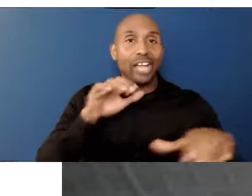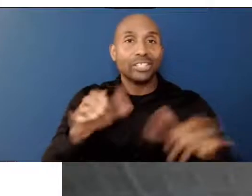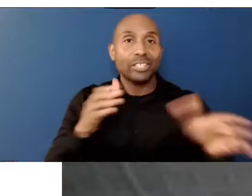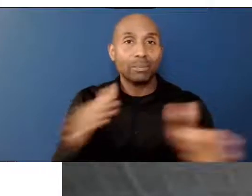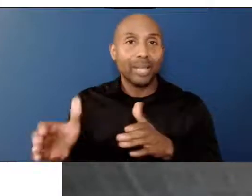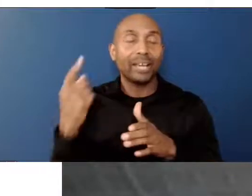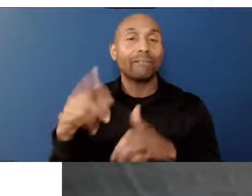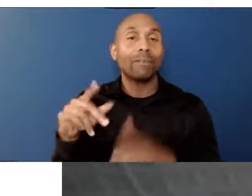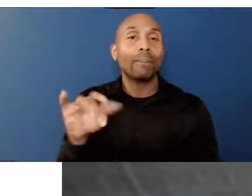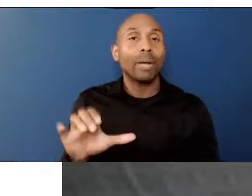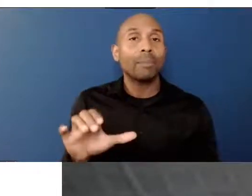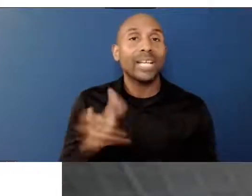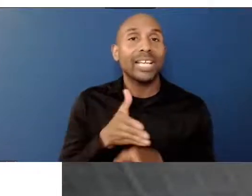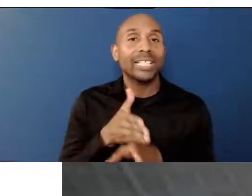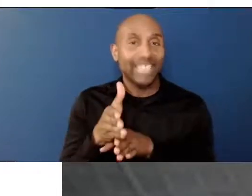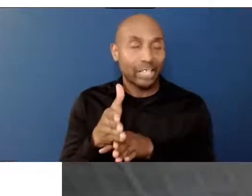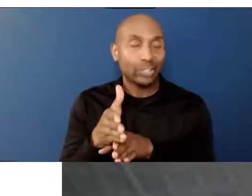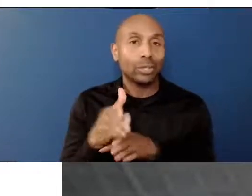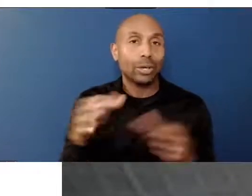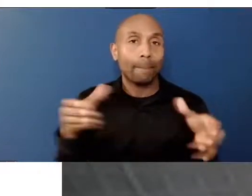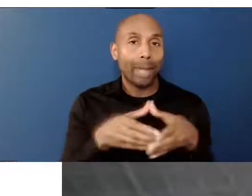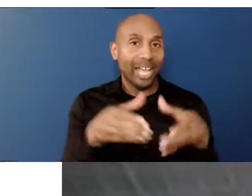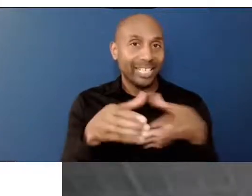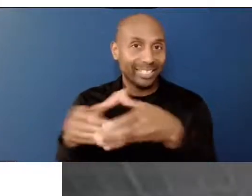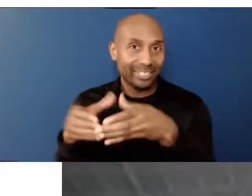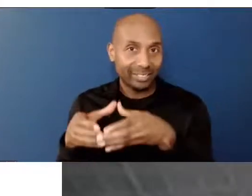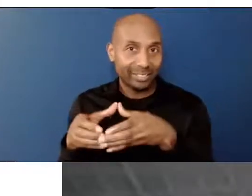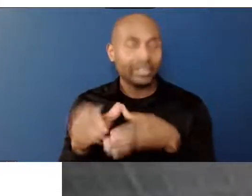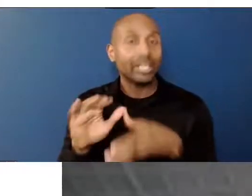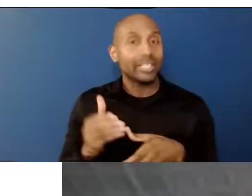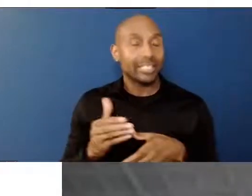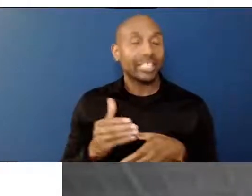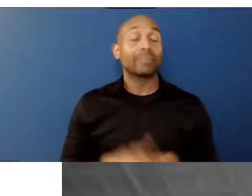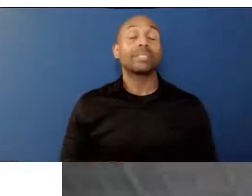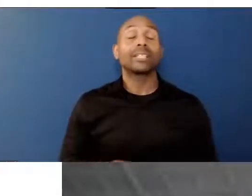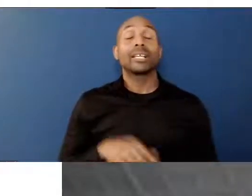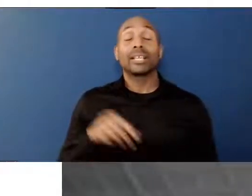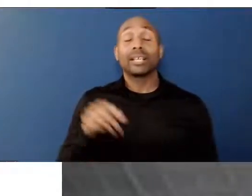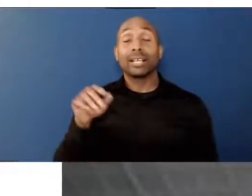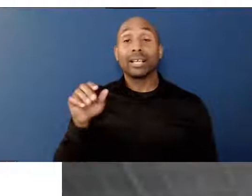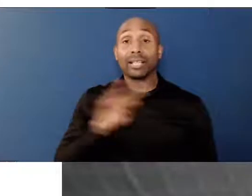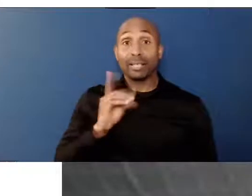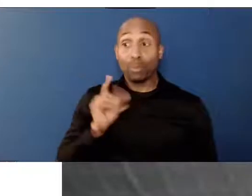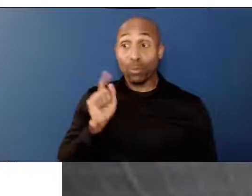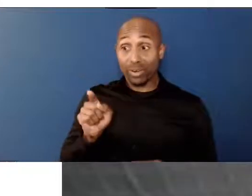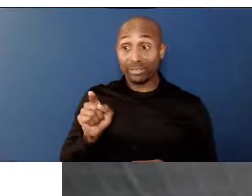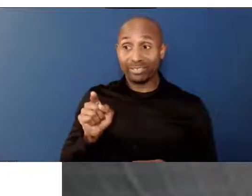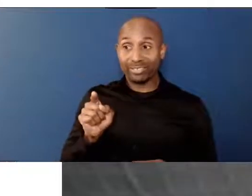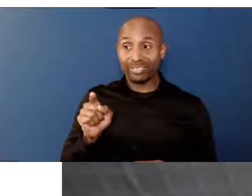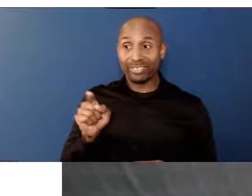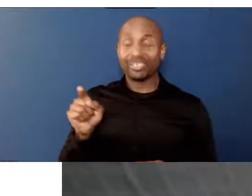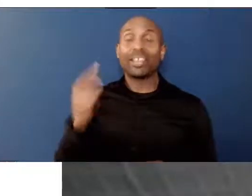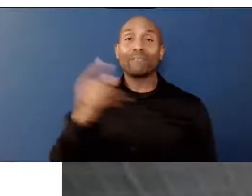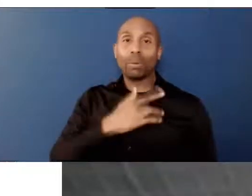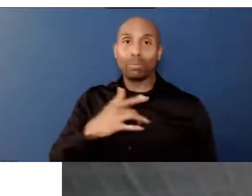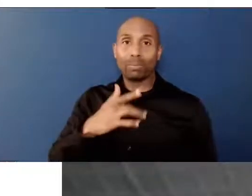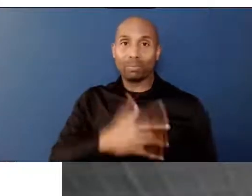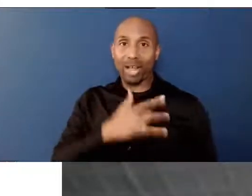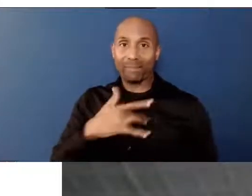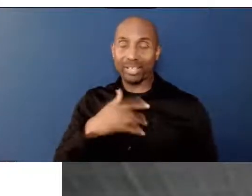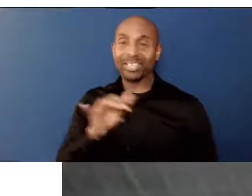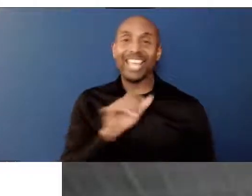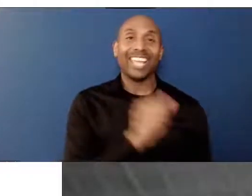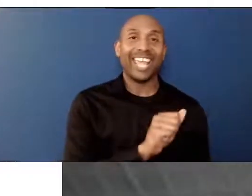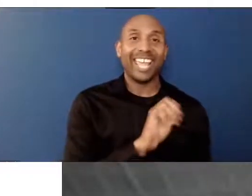So it seems to be like they are for the province as the AACs are for the folks that are doing the